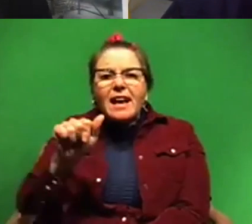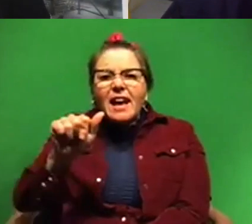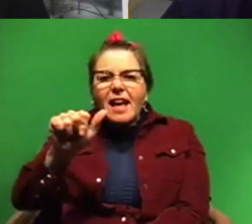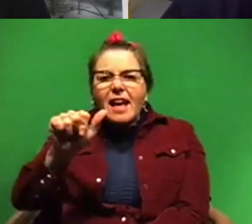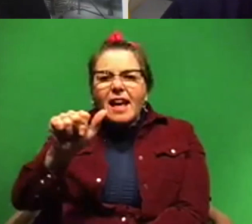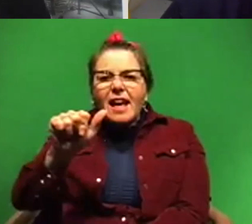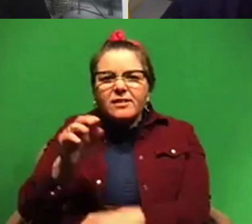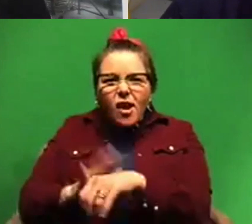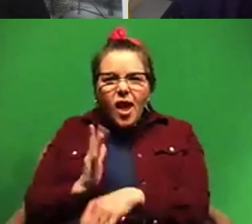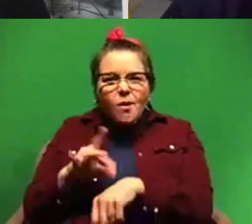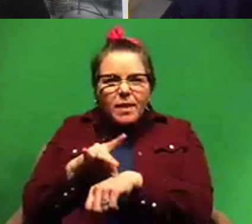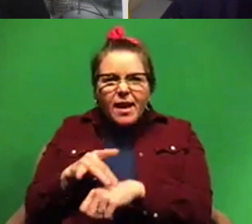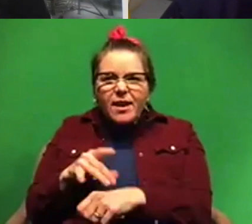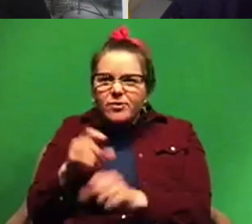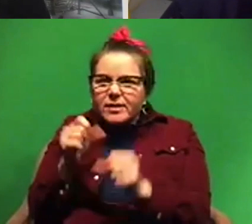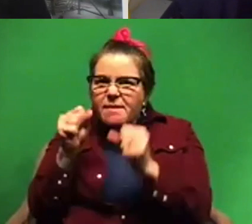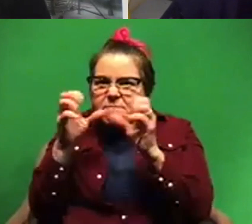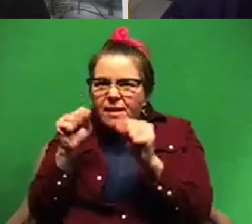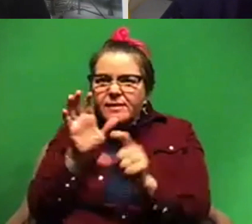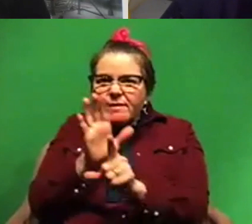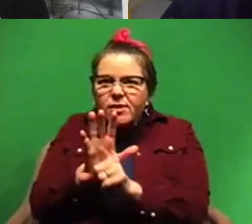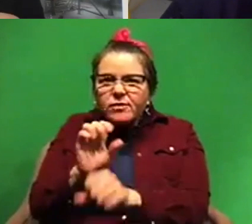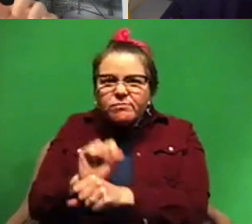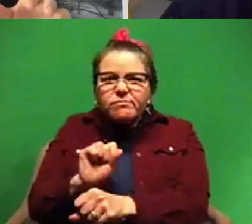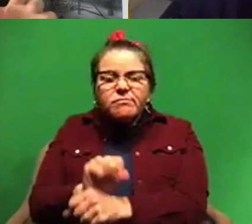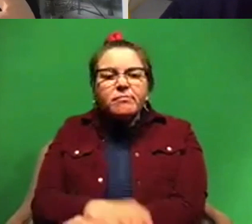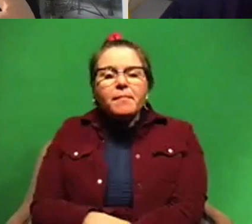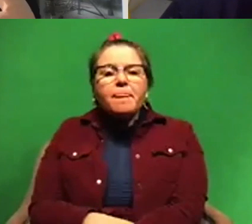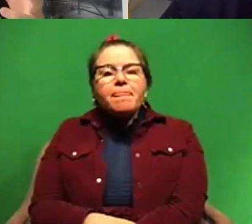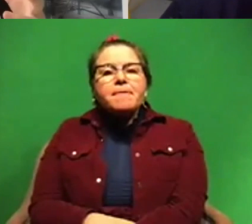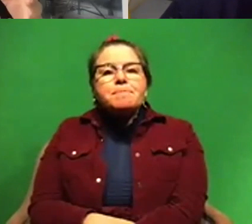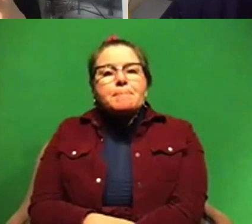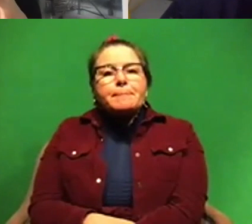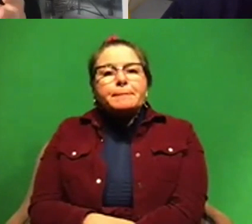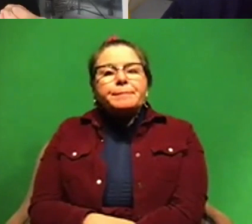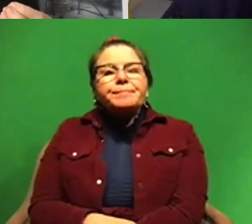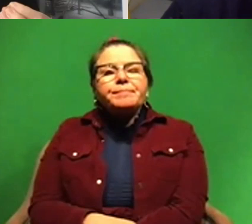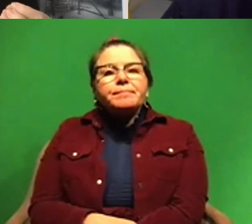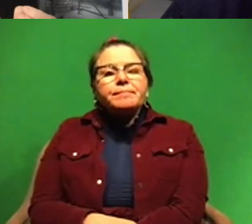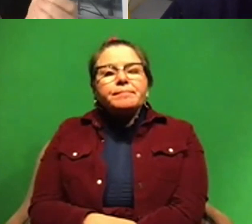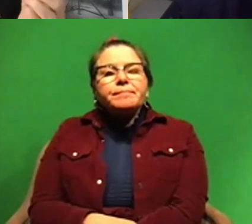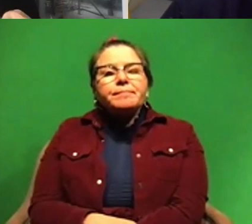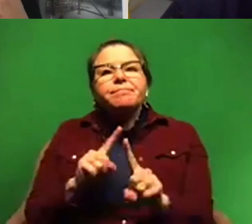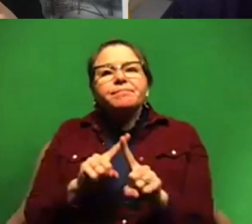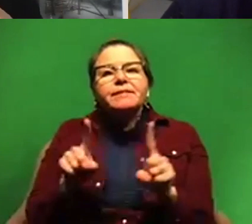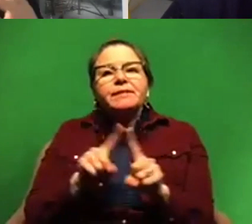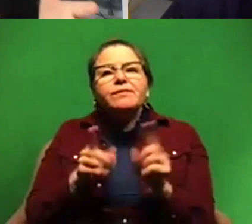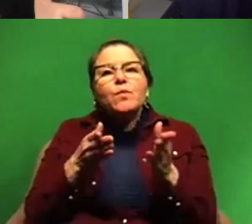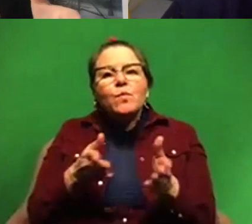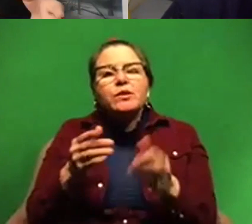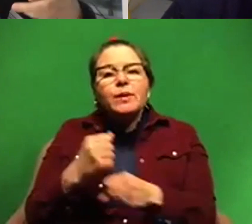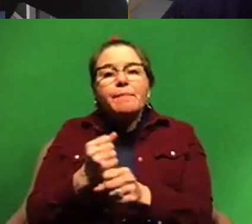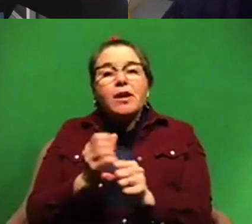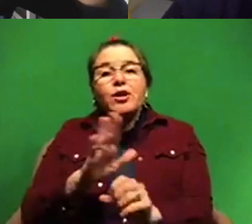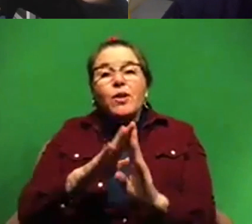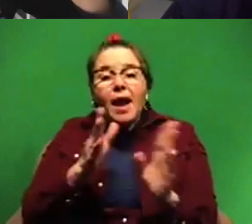and they're just amazing with what they can do. And there's so many ways you can like make your house or your